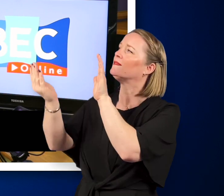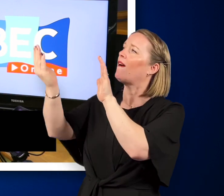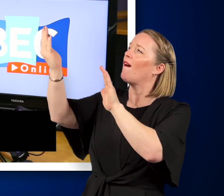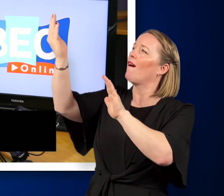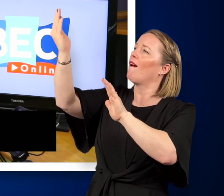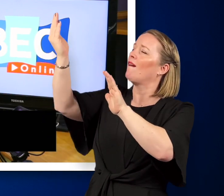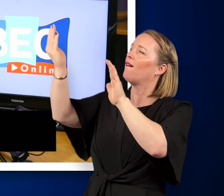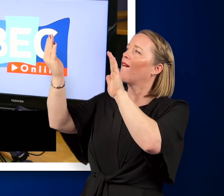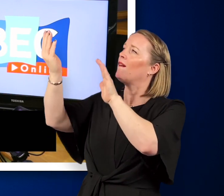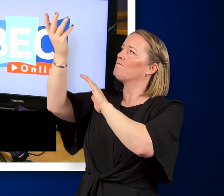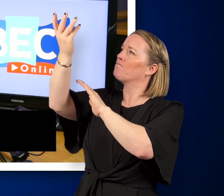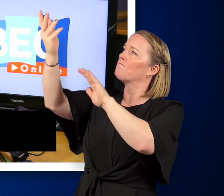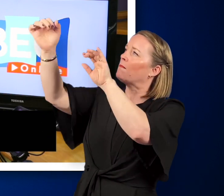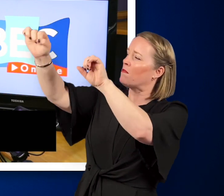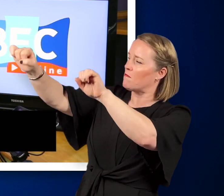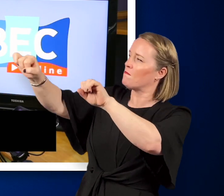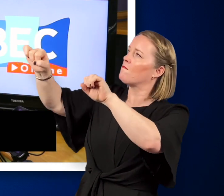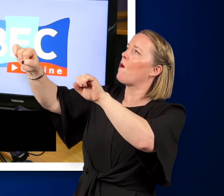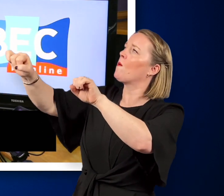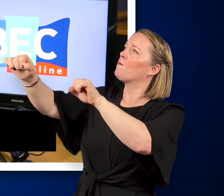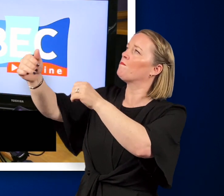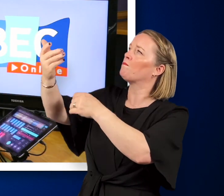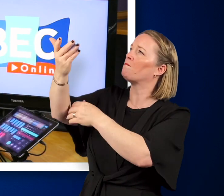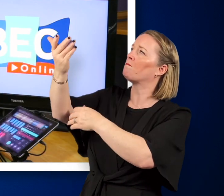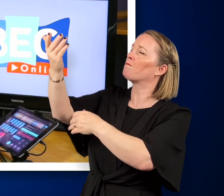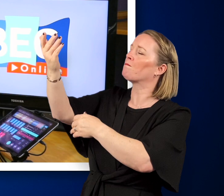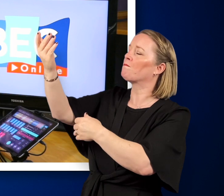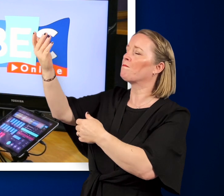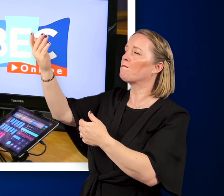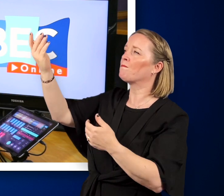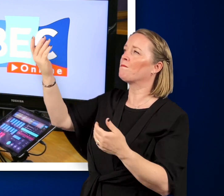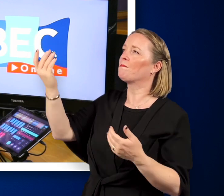faultless stand before the throne.